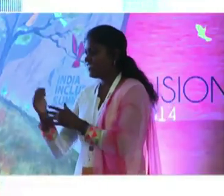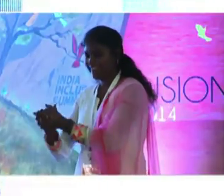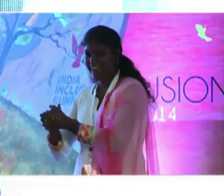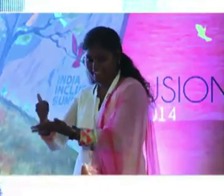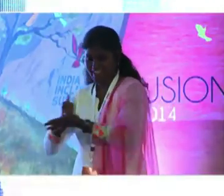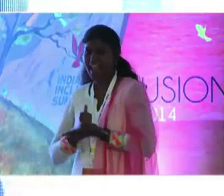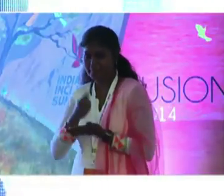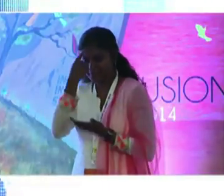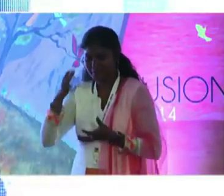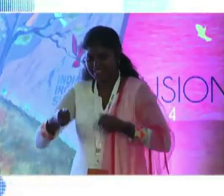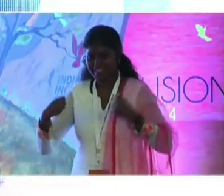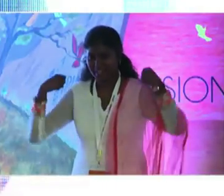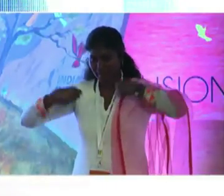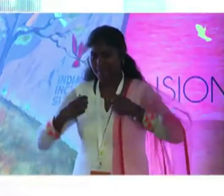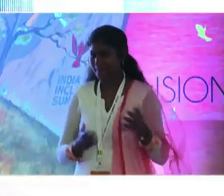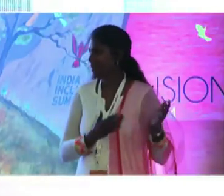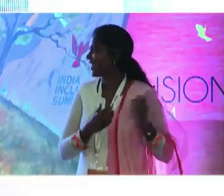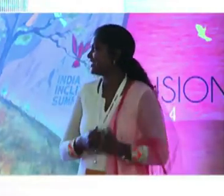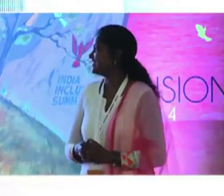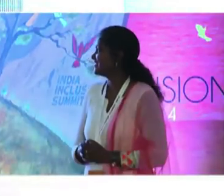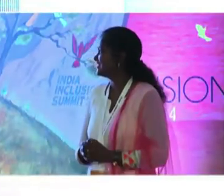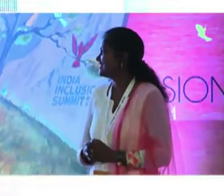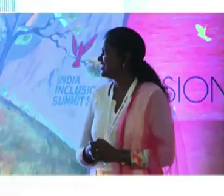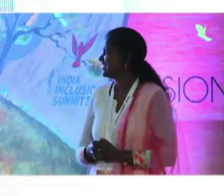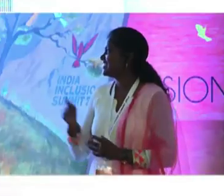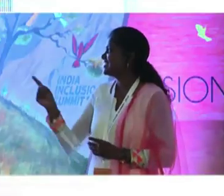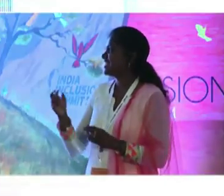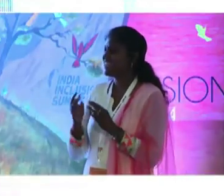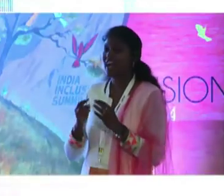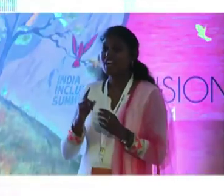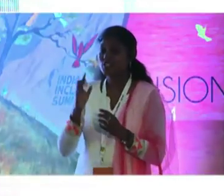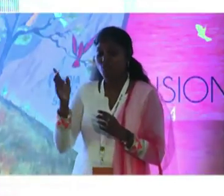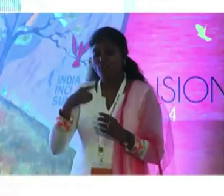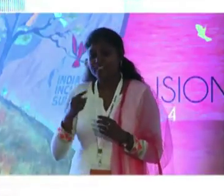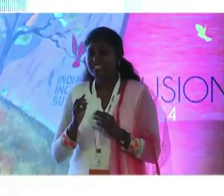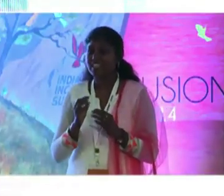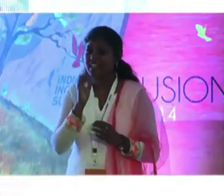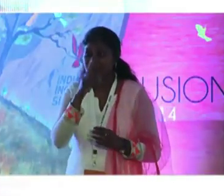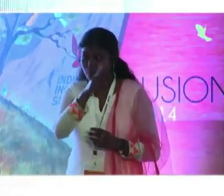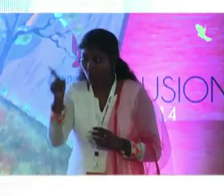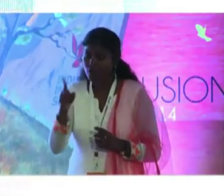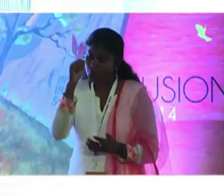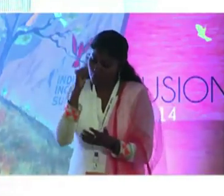the person who receives it might be a bigger help for him. So I request each and everyone to help everyone.